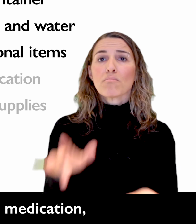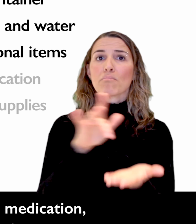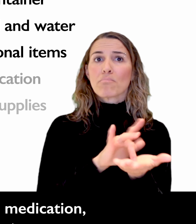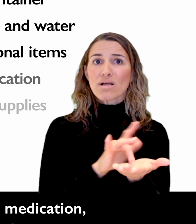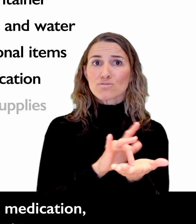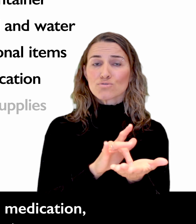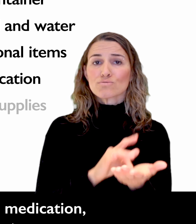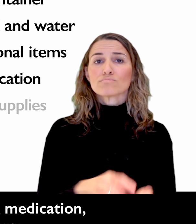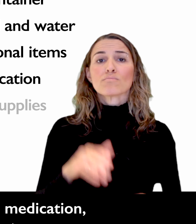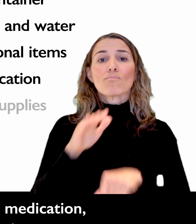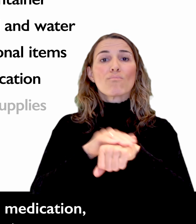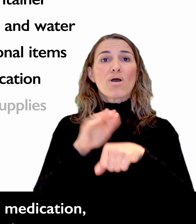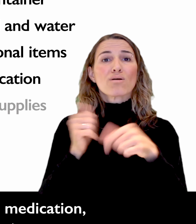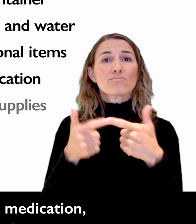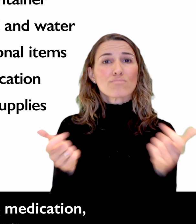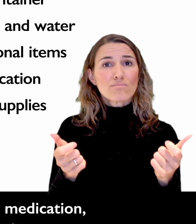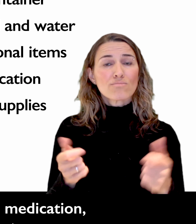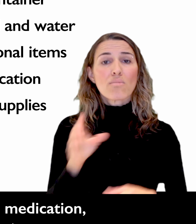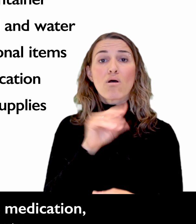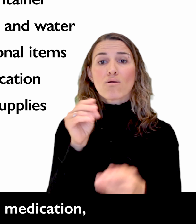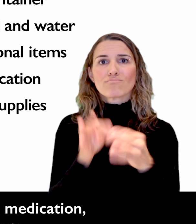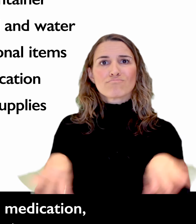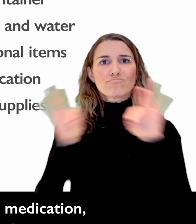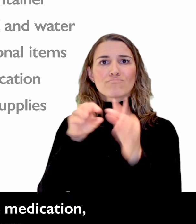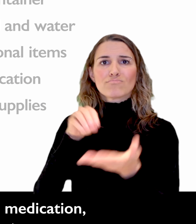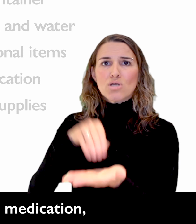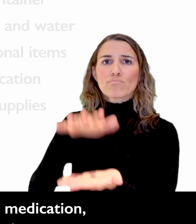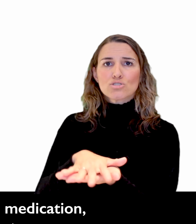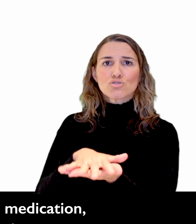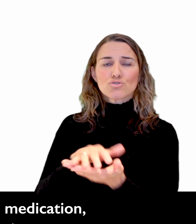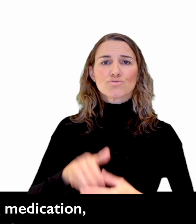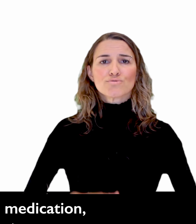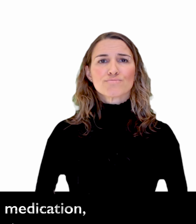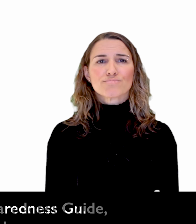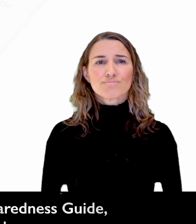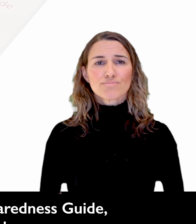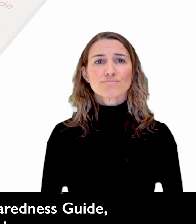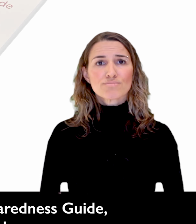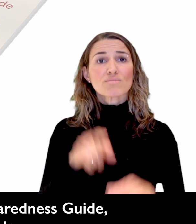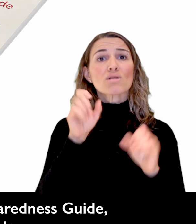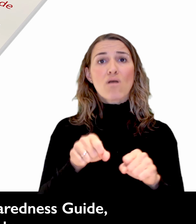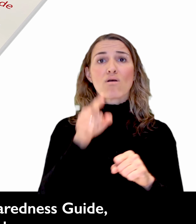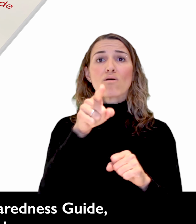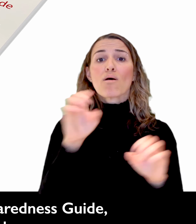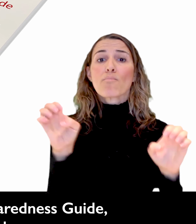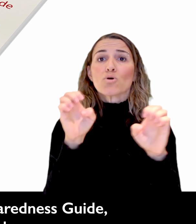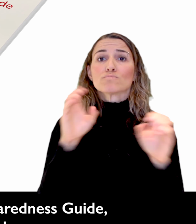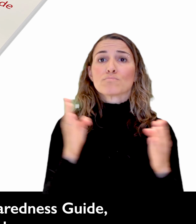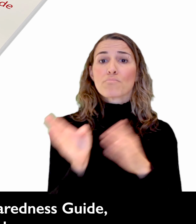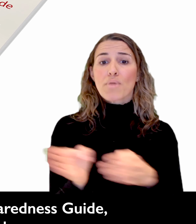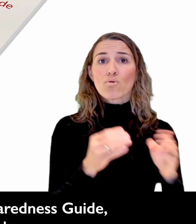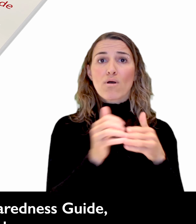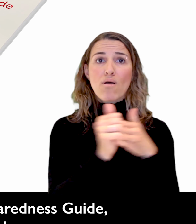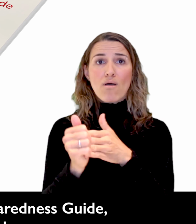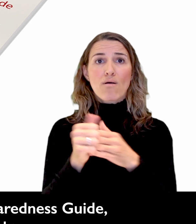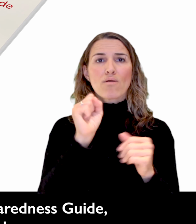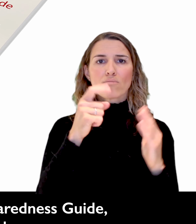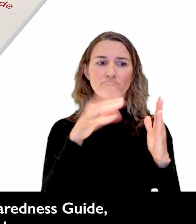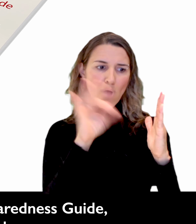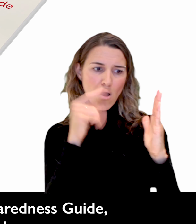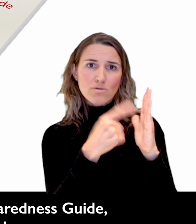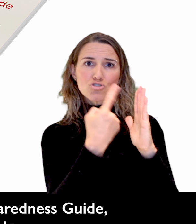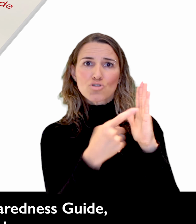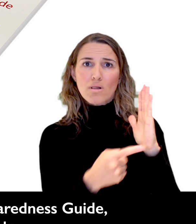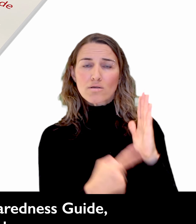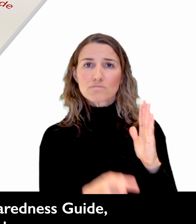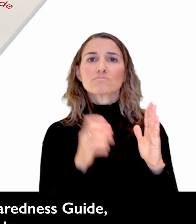items, medication, pet supplies, and important documents. You can find a checklist in our Emergency Preparedness